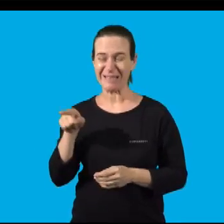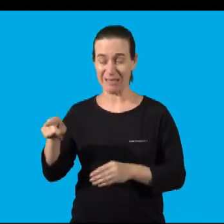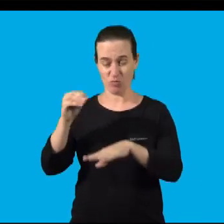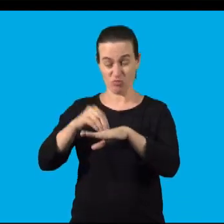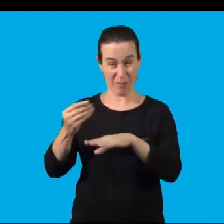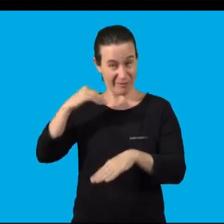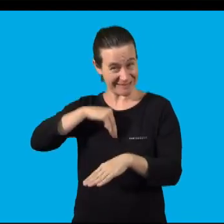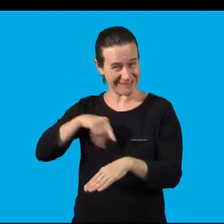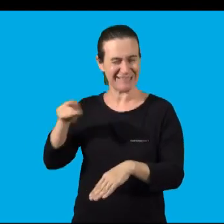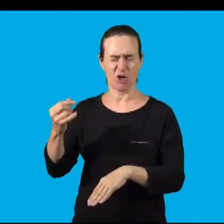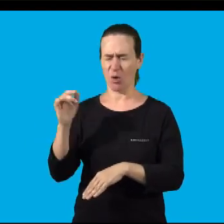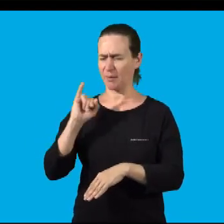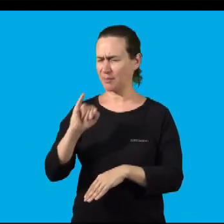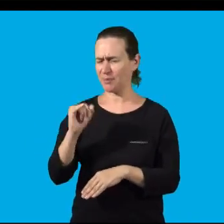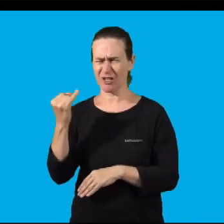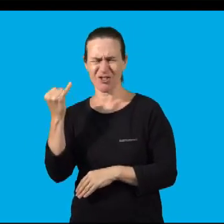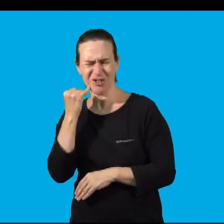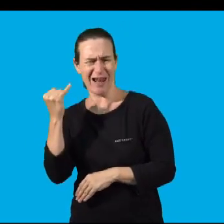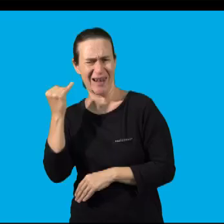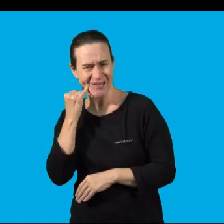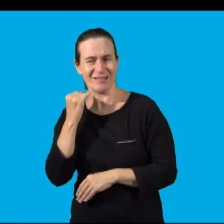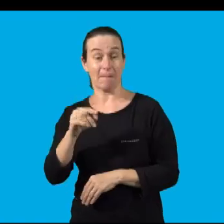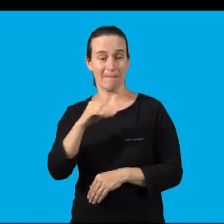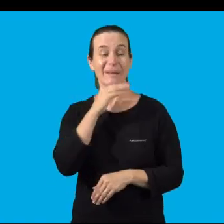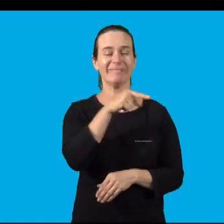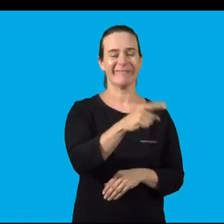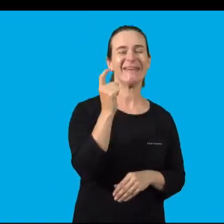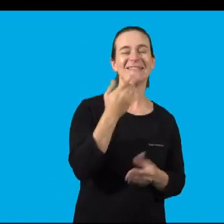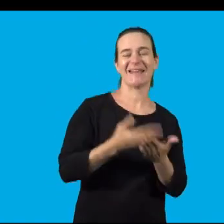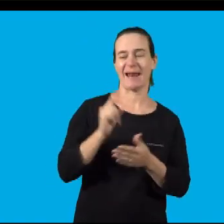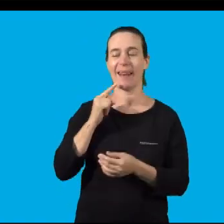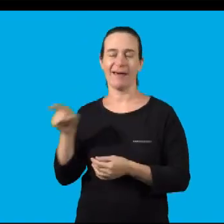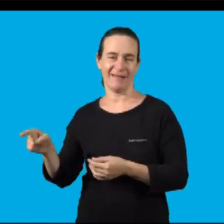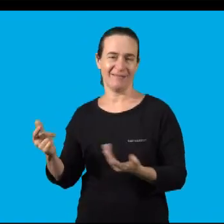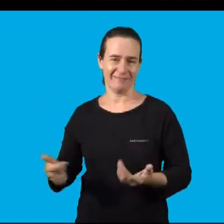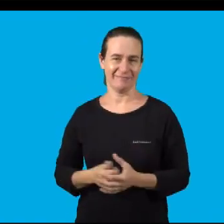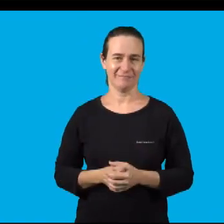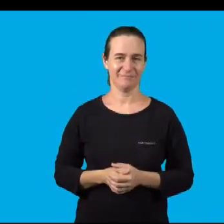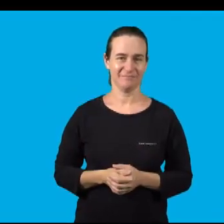his jealousy, as this causes him to be easily manipulated by Iago.